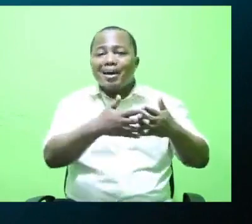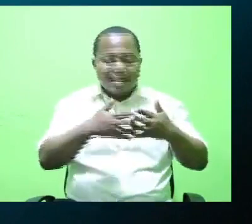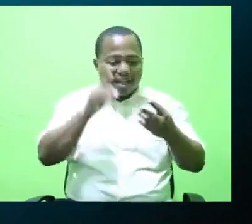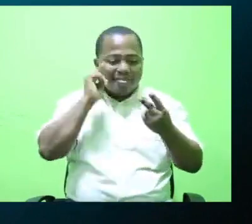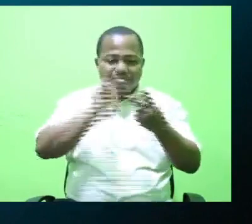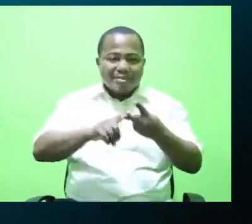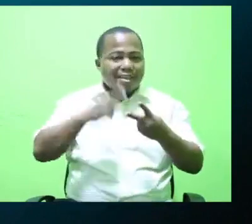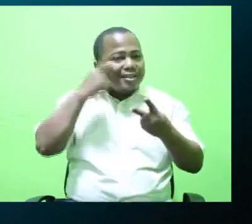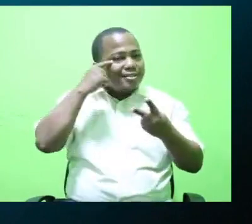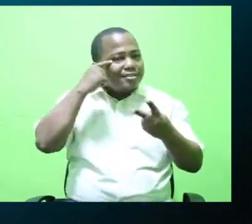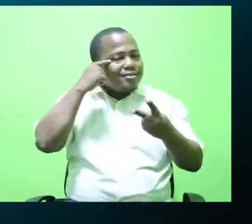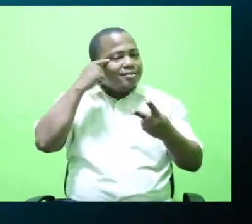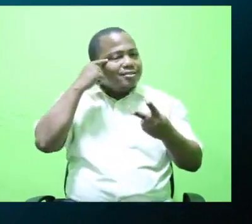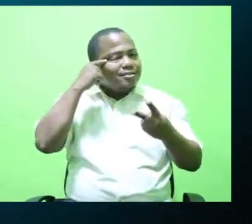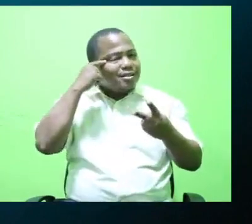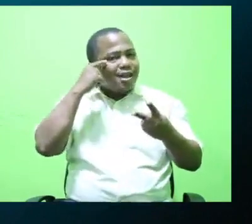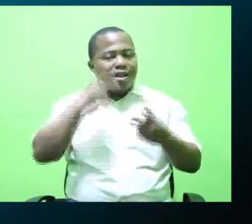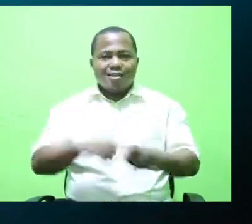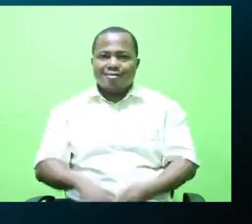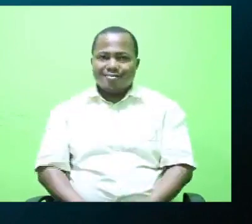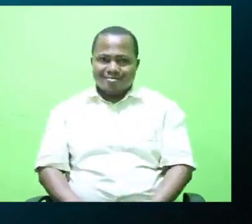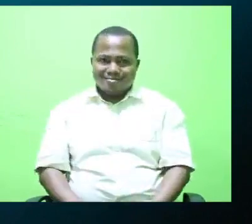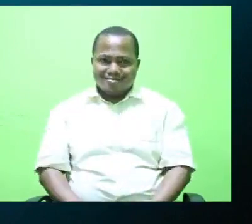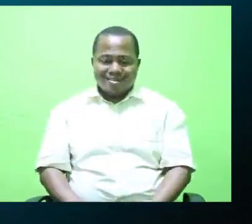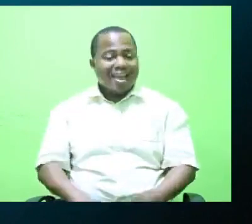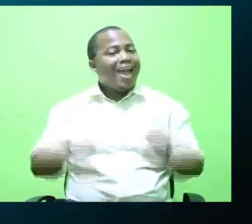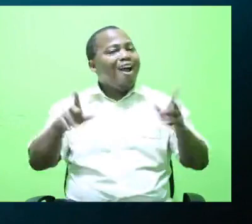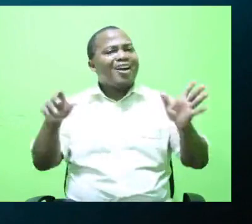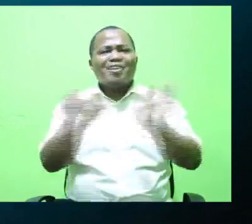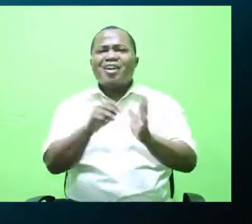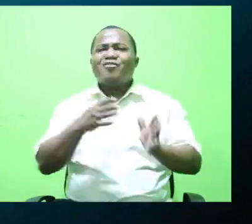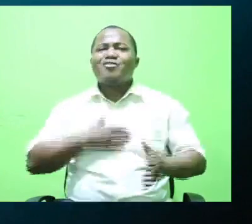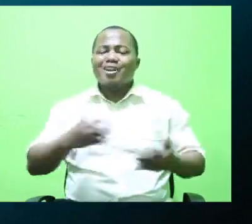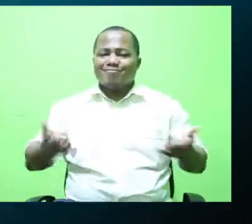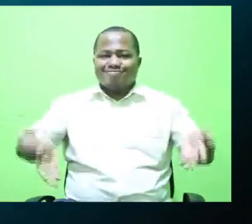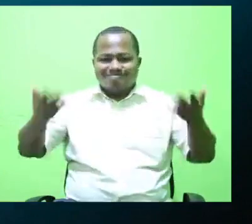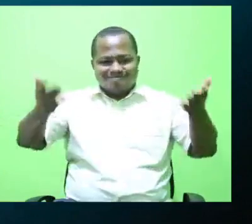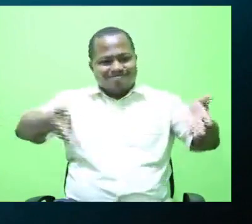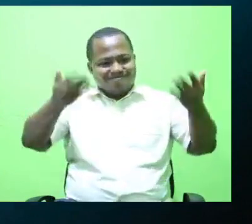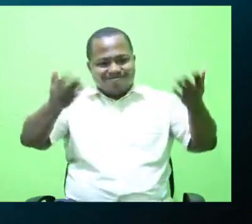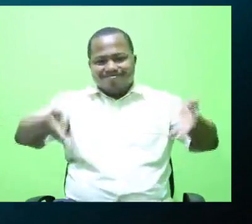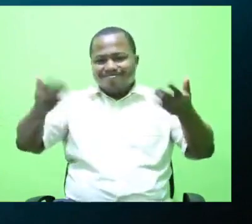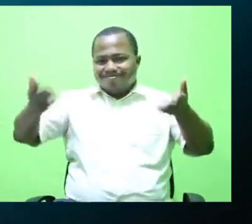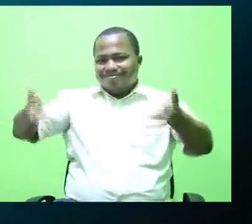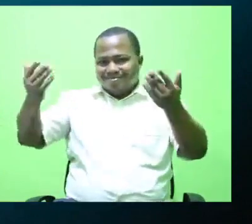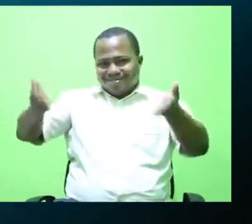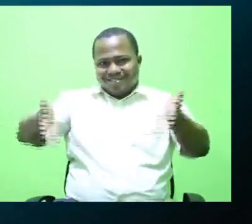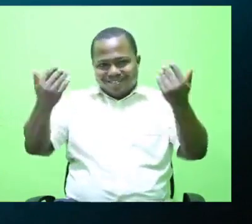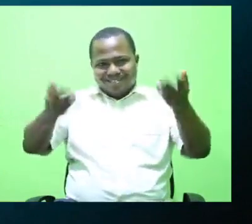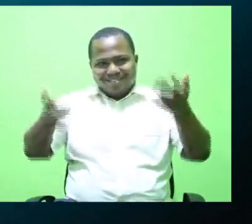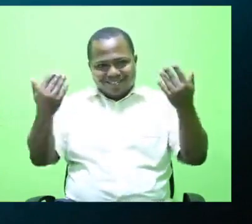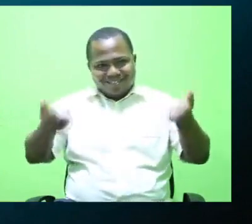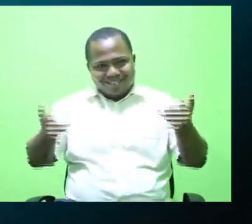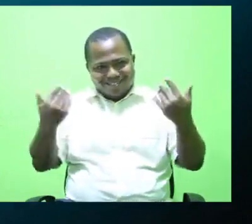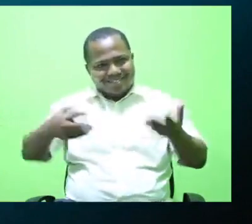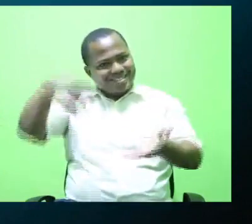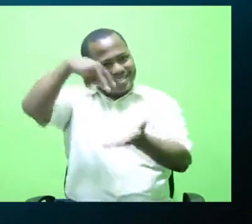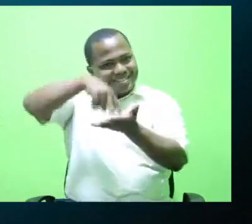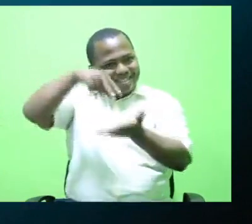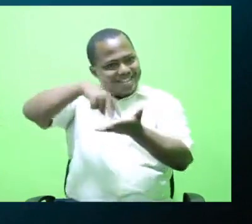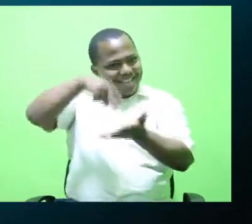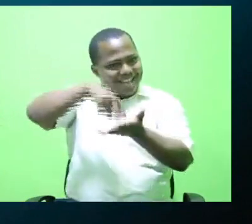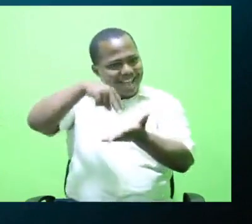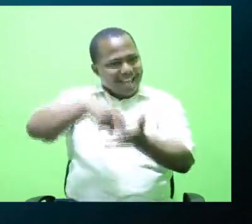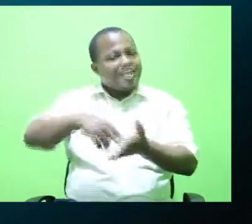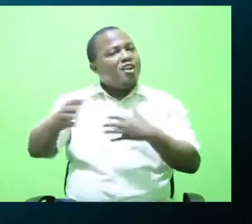and China. My dear students, stand up, please. Please stand up